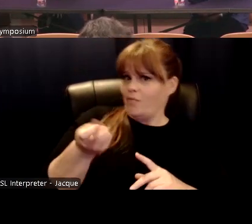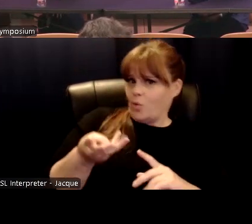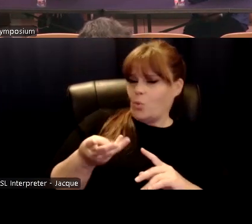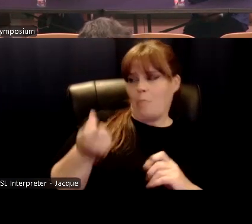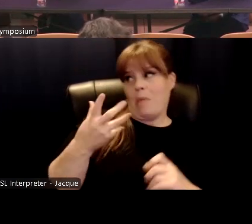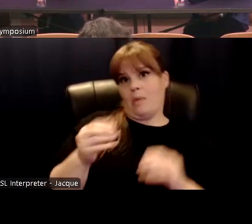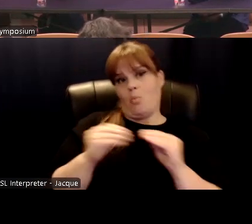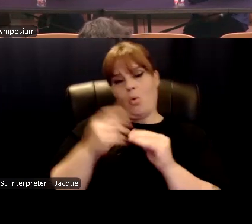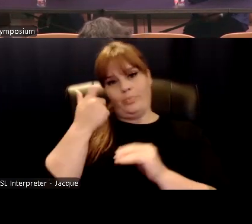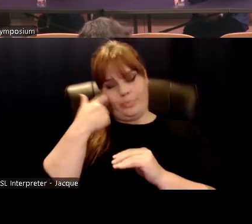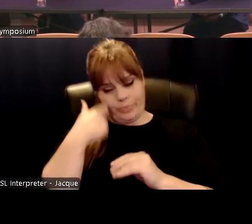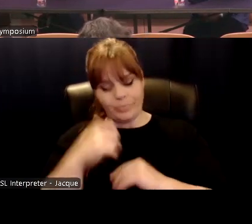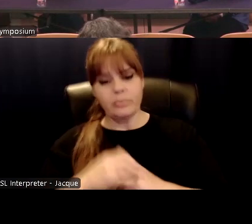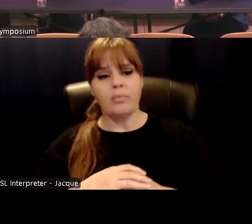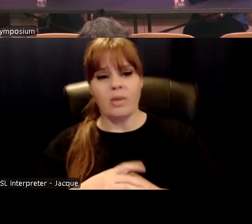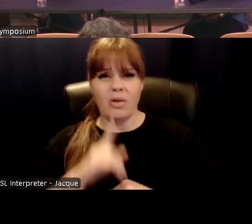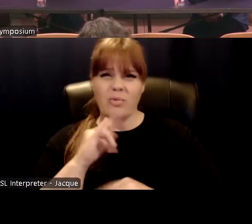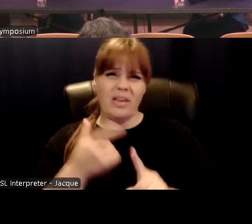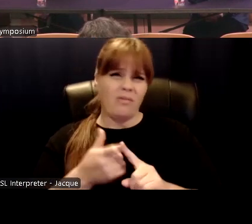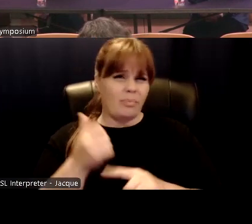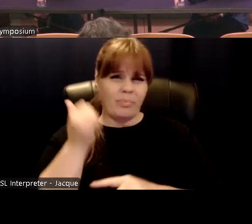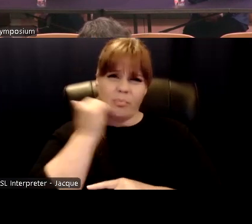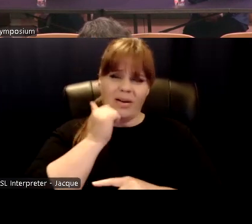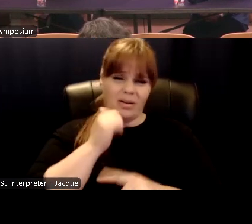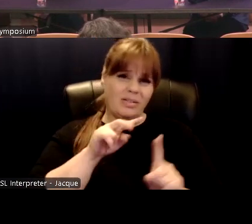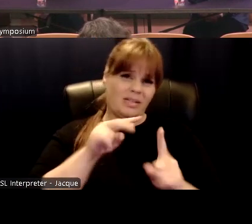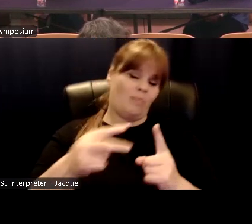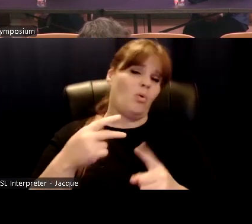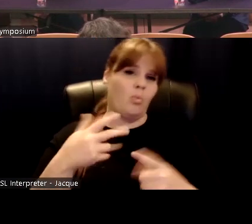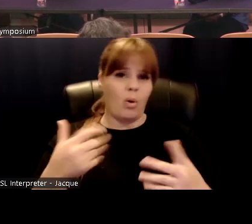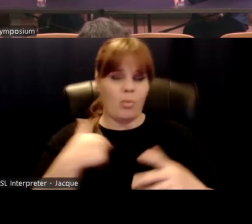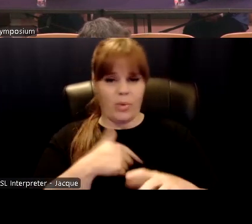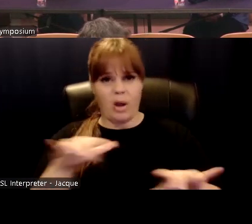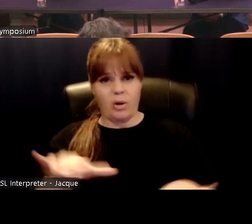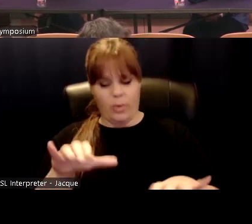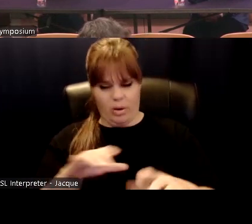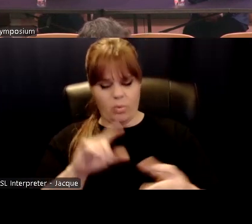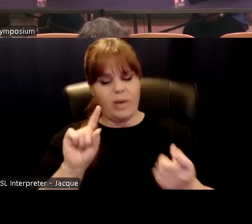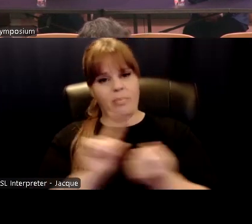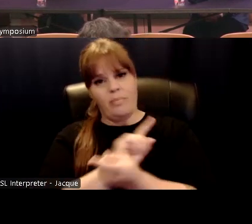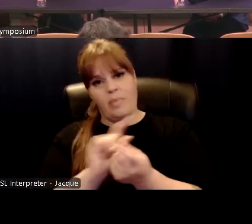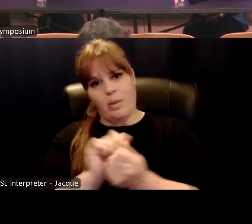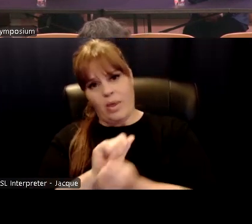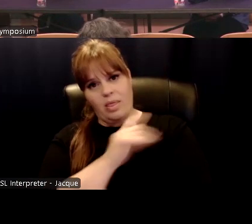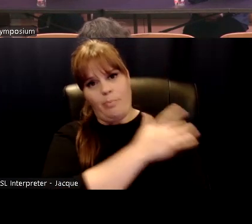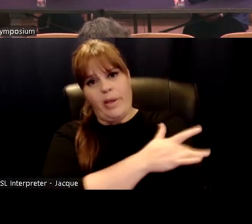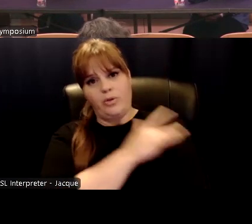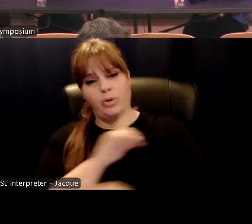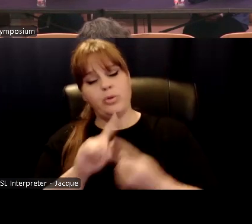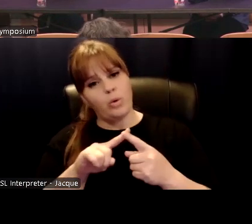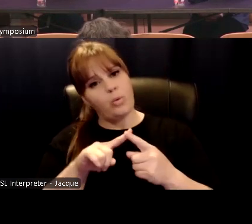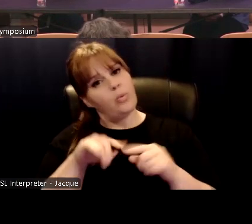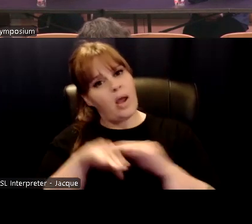recently. And really, from a practical standpoint, what we're doing is meeting with patients to assess